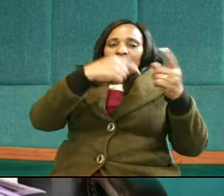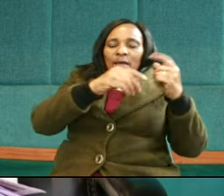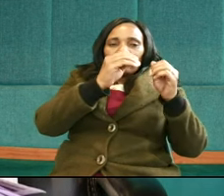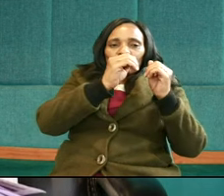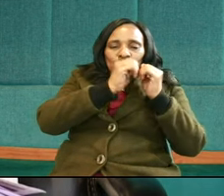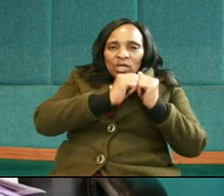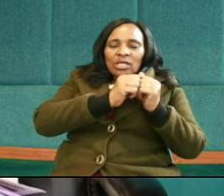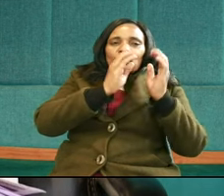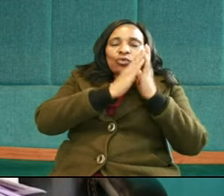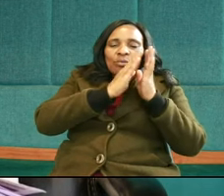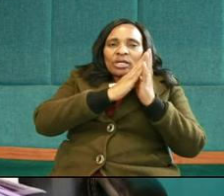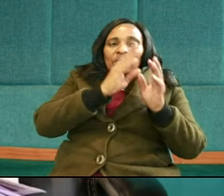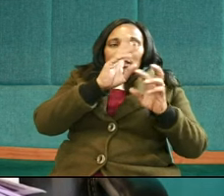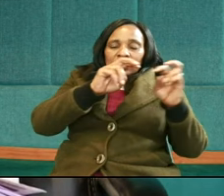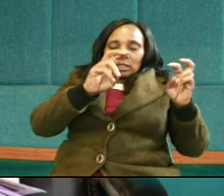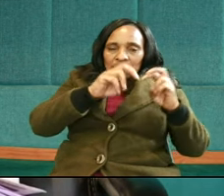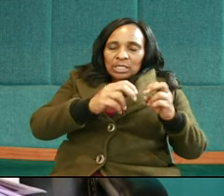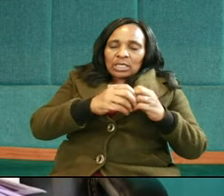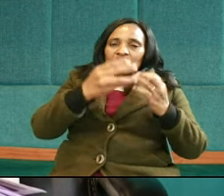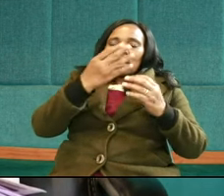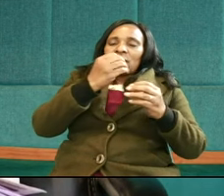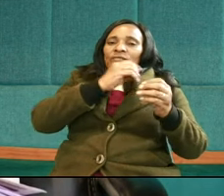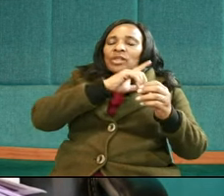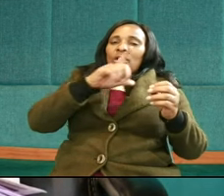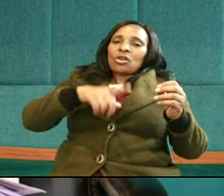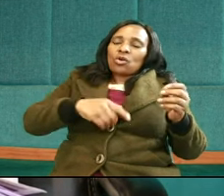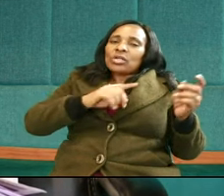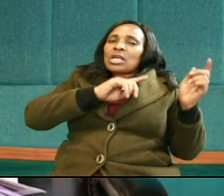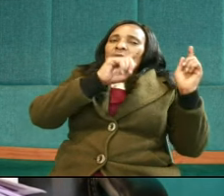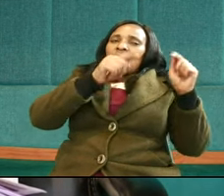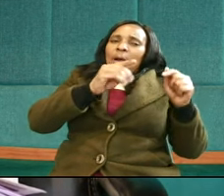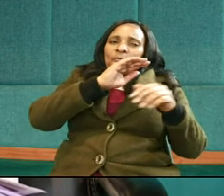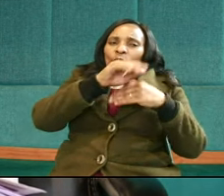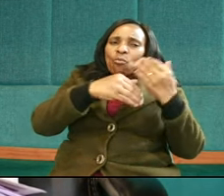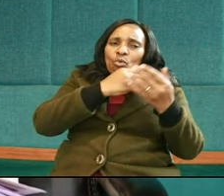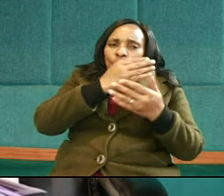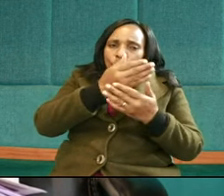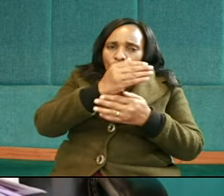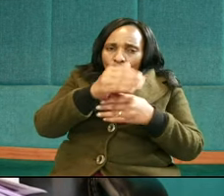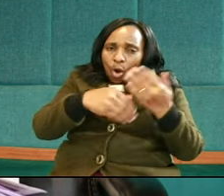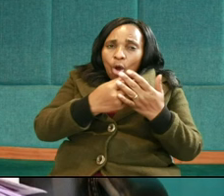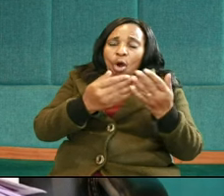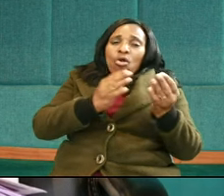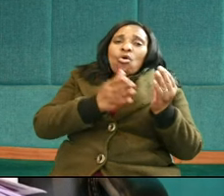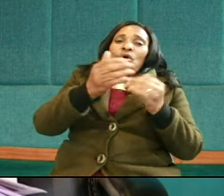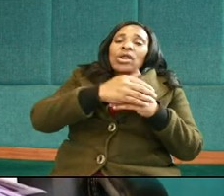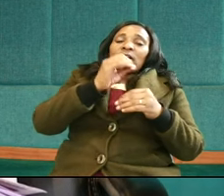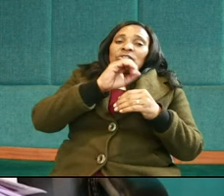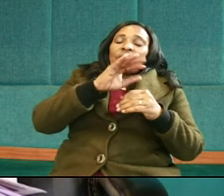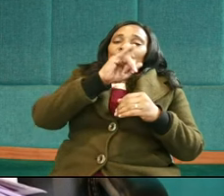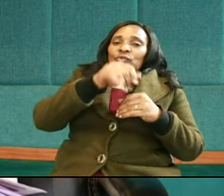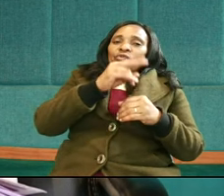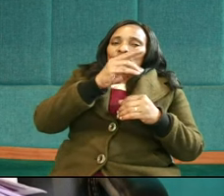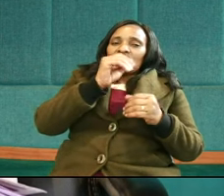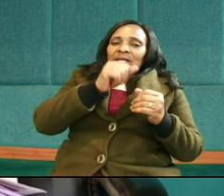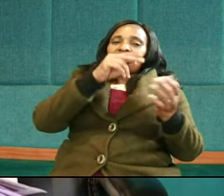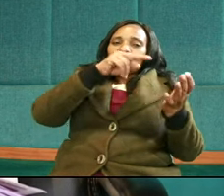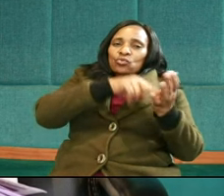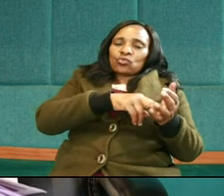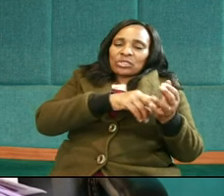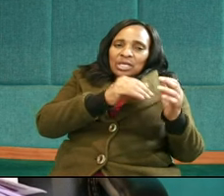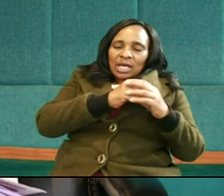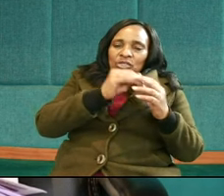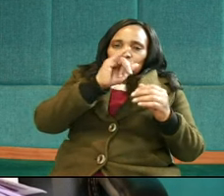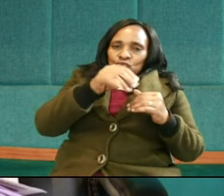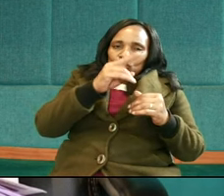Lord. Indeed, they came from every town in Judah to seek him. Then Jehoshaphat stood up in the assembly of Judah